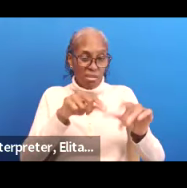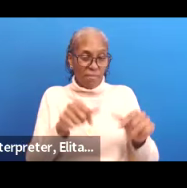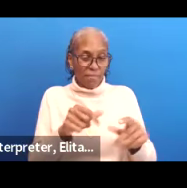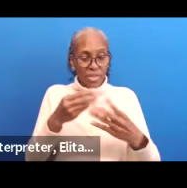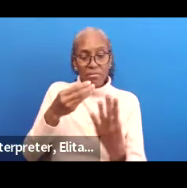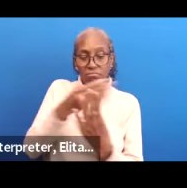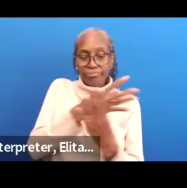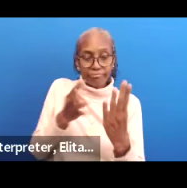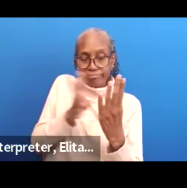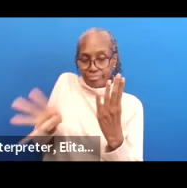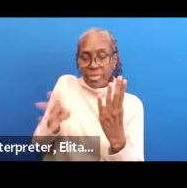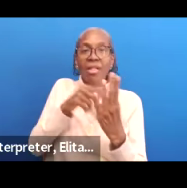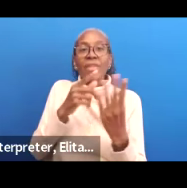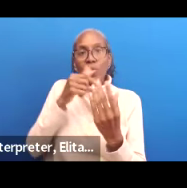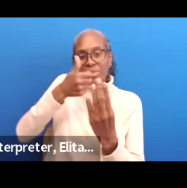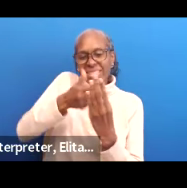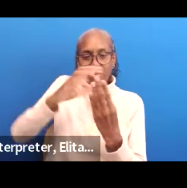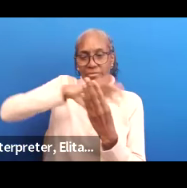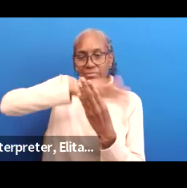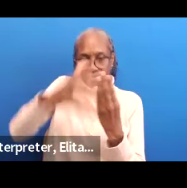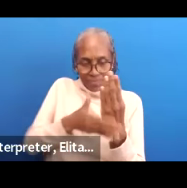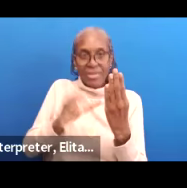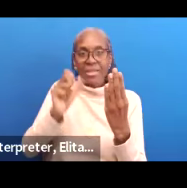nerve sac from the back of the spine.